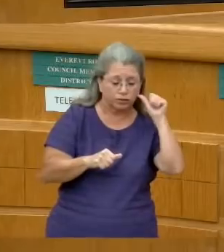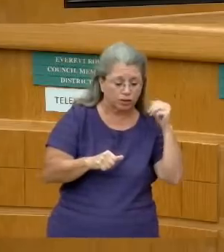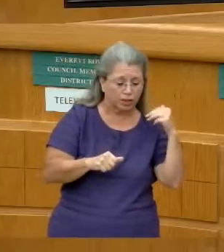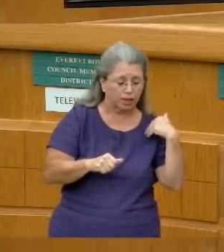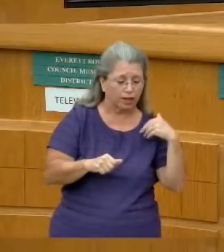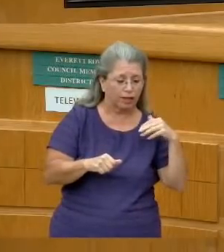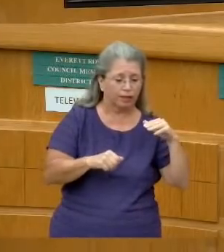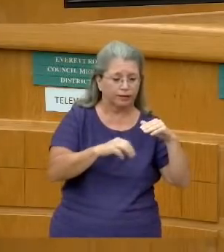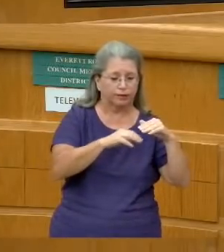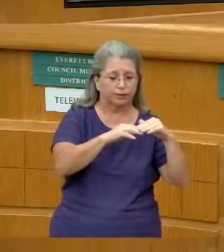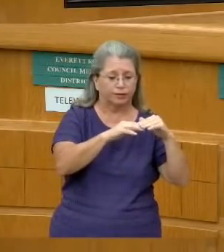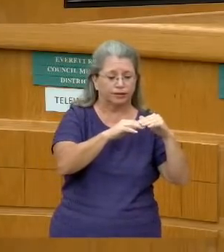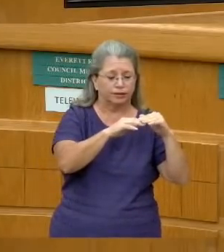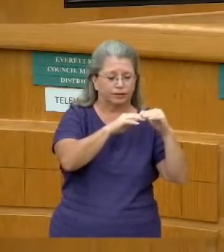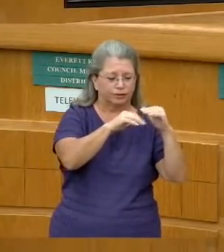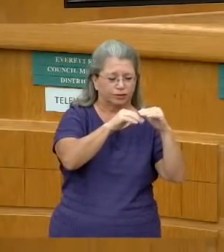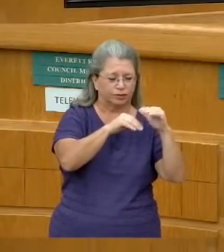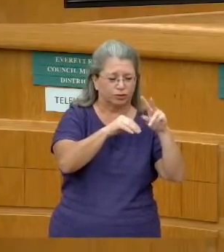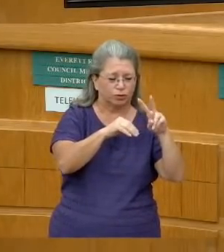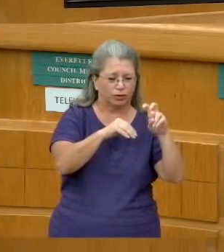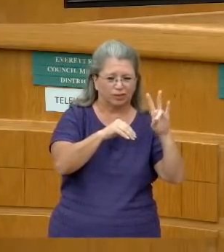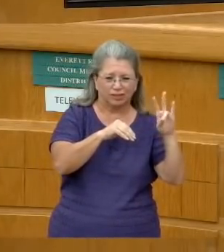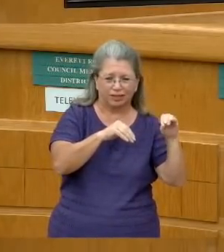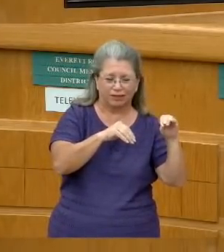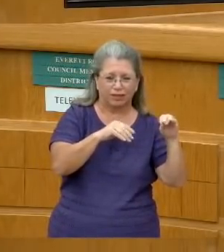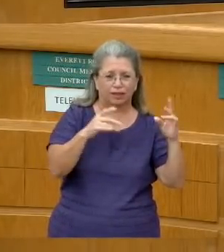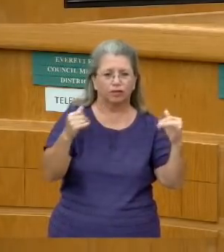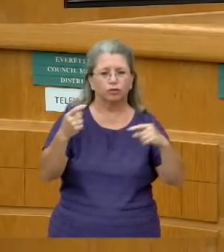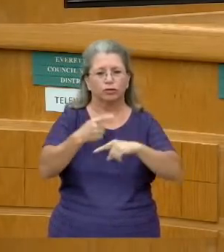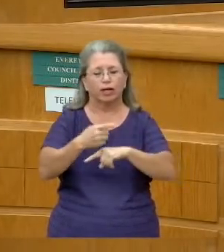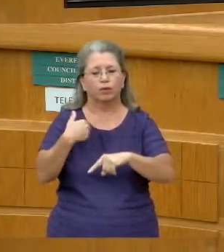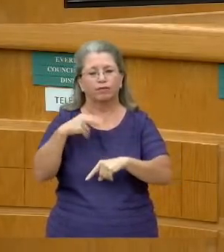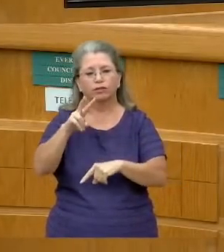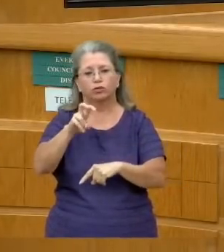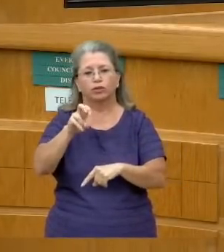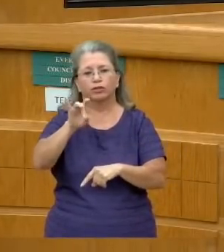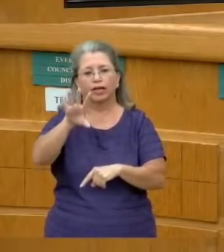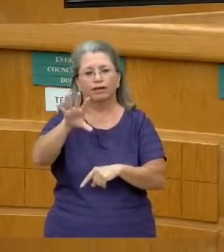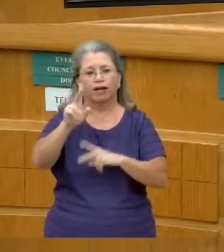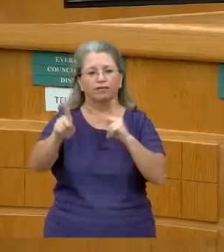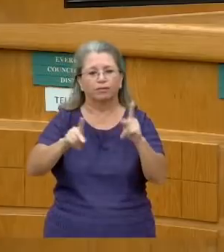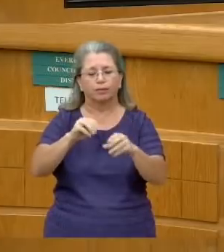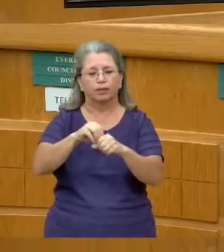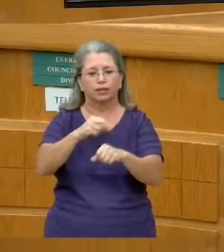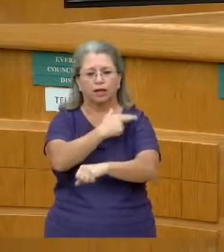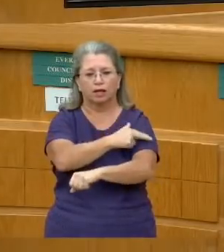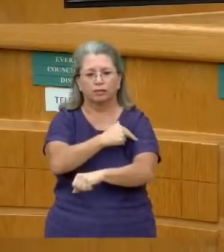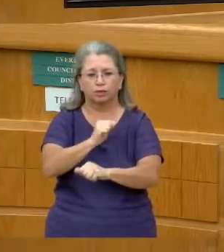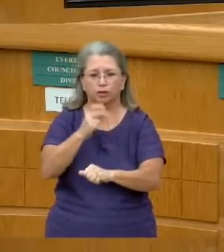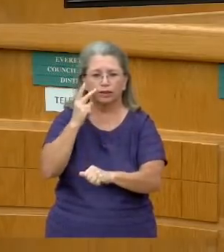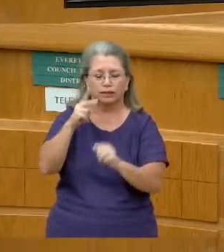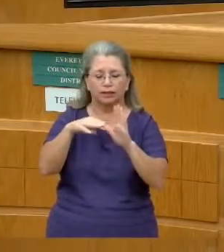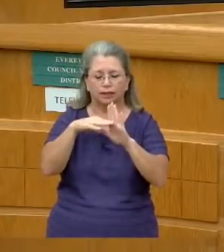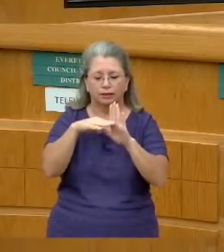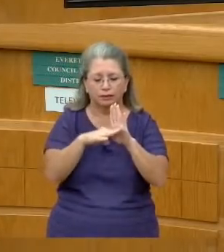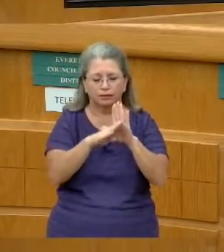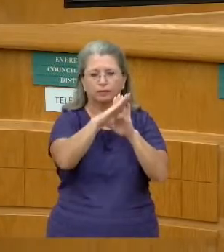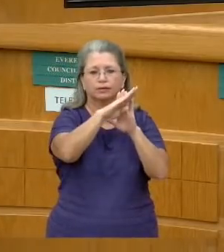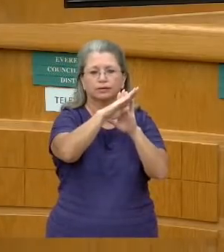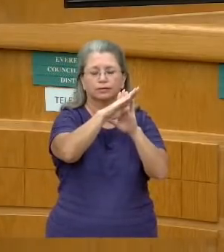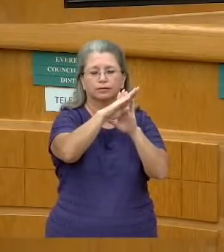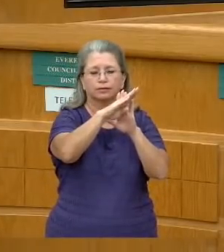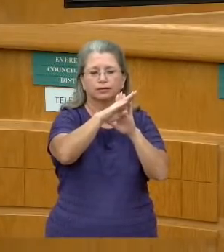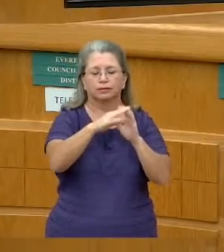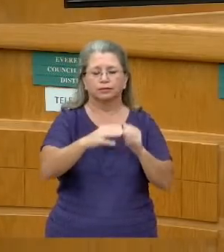just under 270 in the hospital. Today that number is 285 in the hospital. You can see an upward trajectory of persons